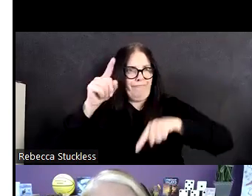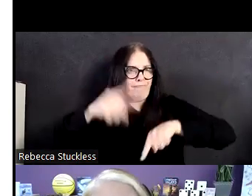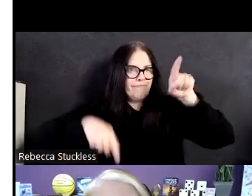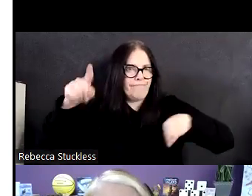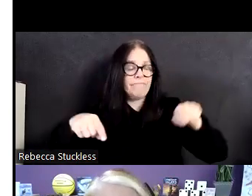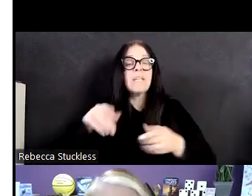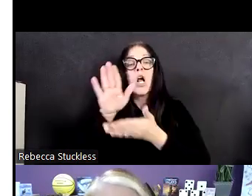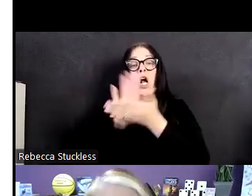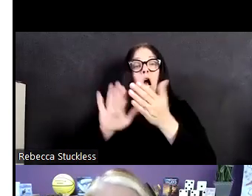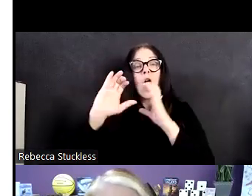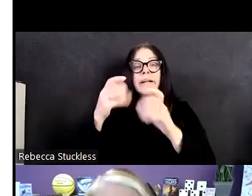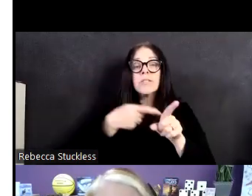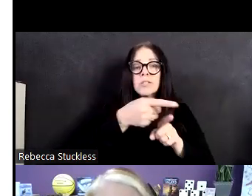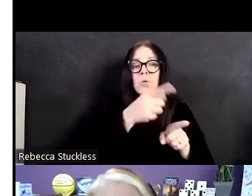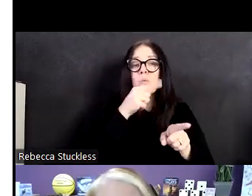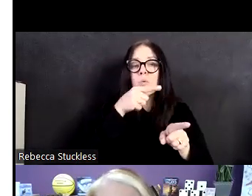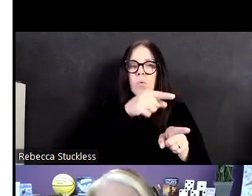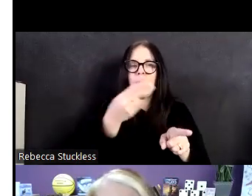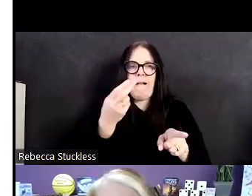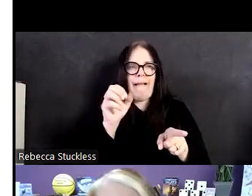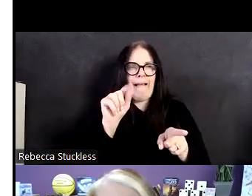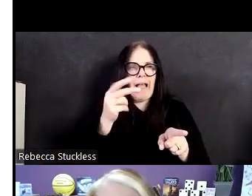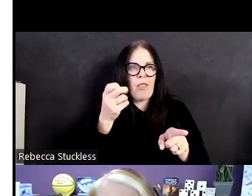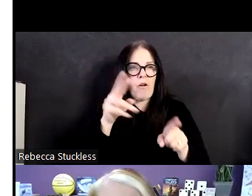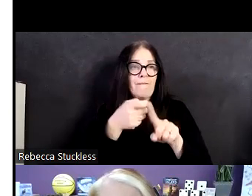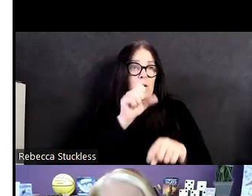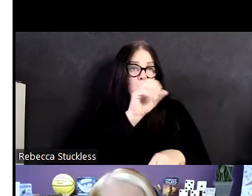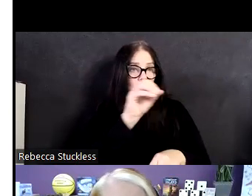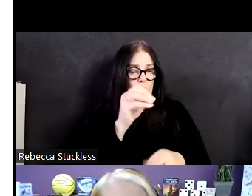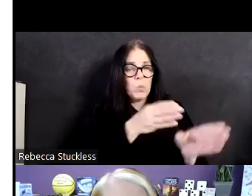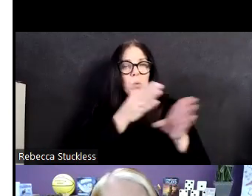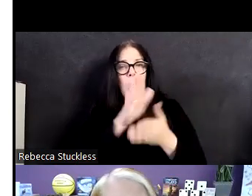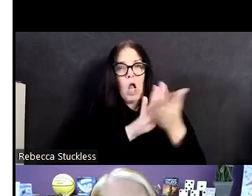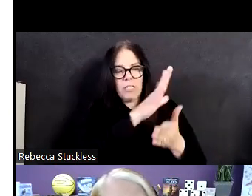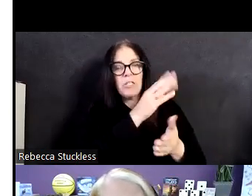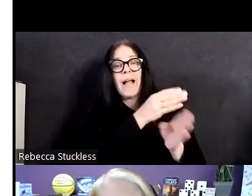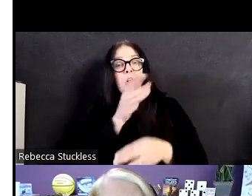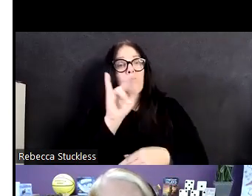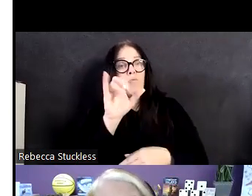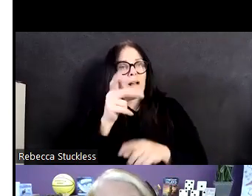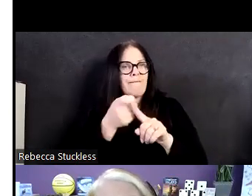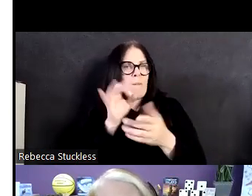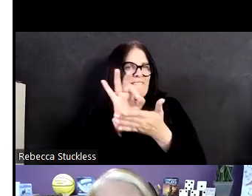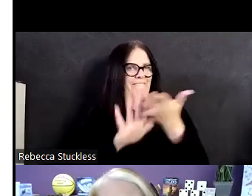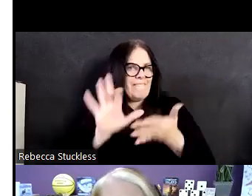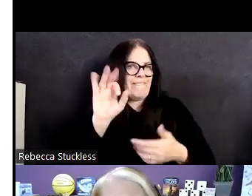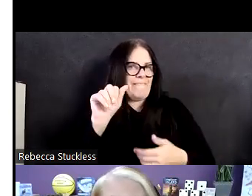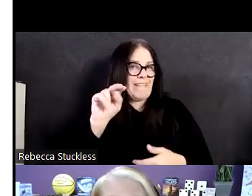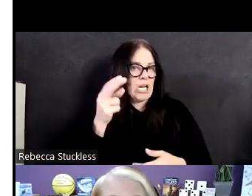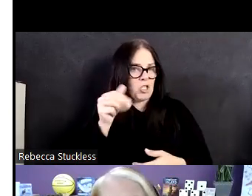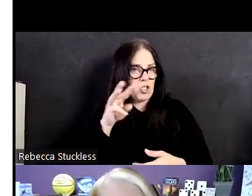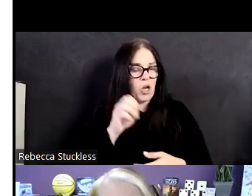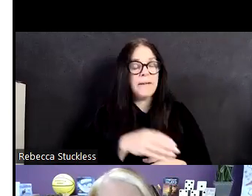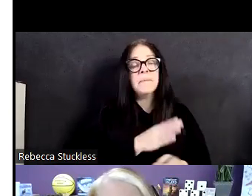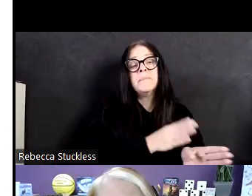sector, we'll welcome Heather from Sault College and Rick from Fanshawe College. Joining us from the school board sector